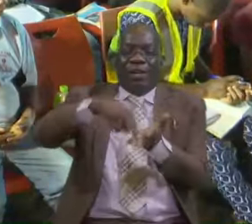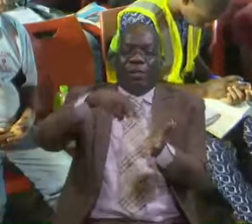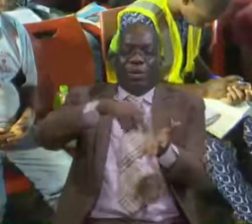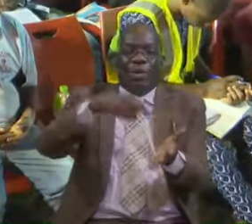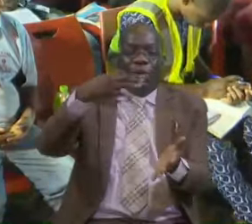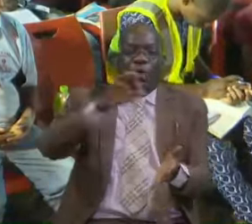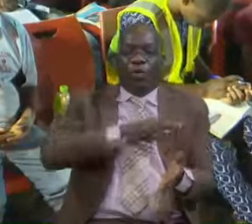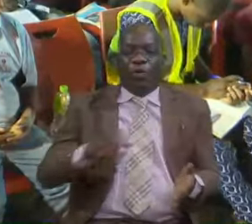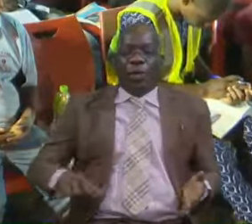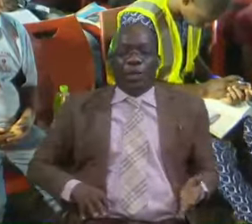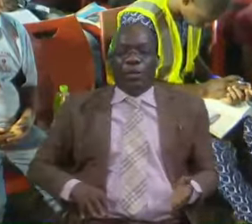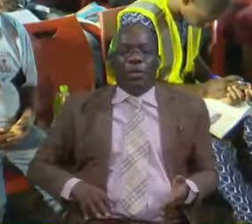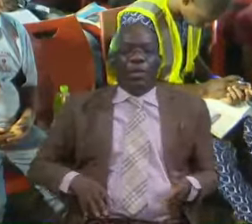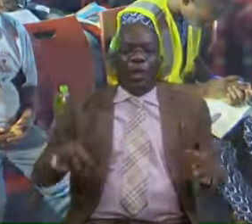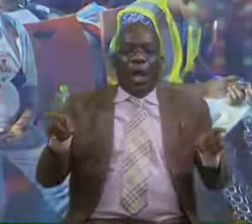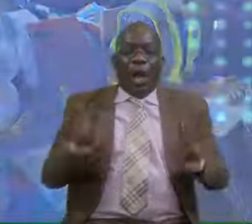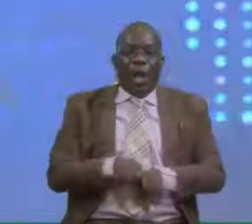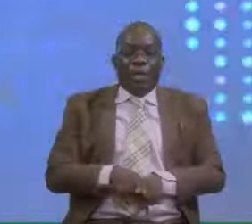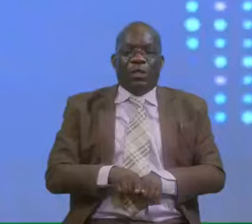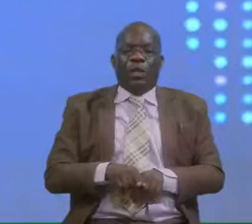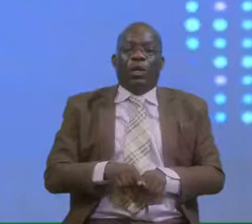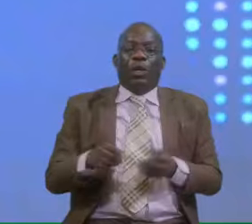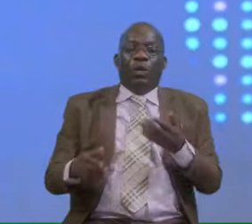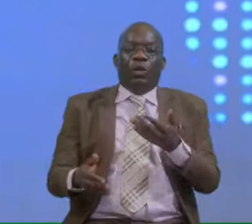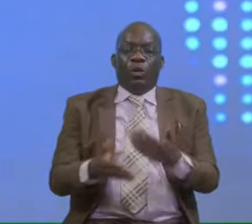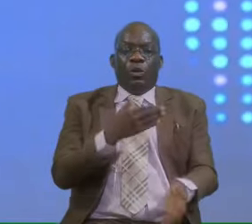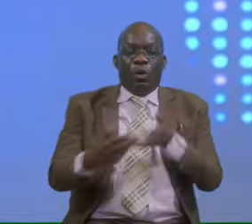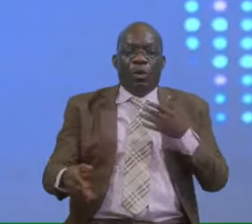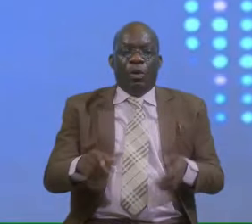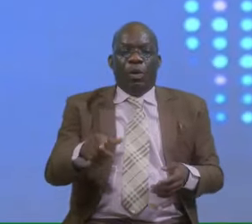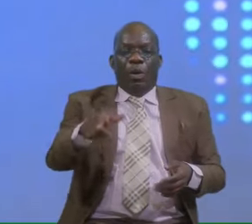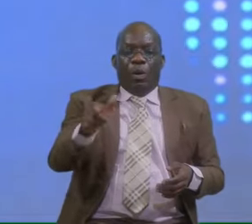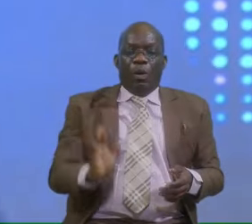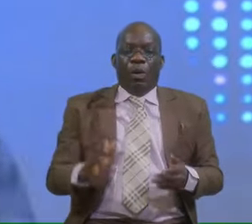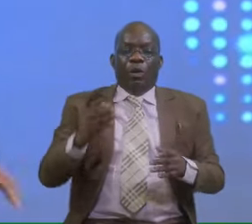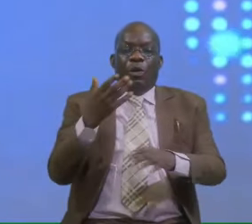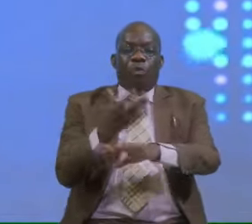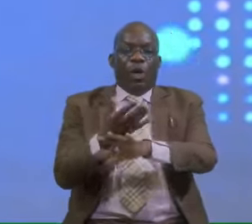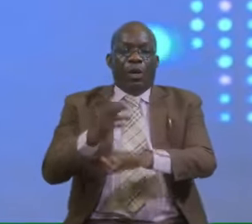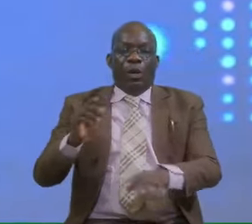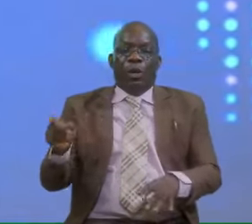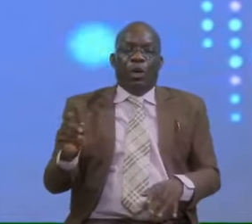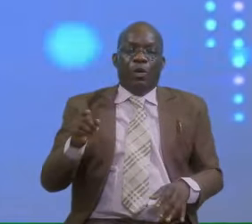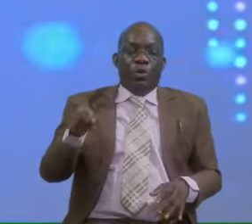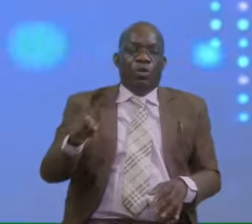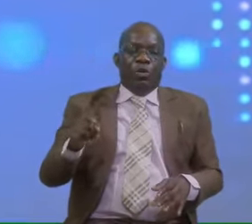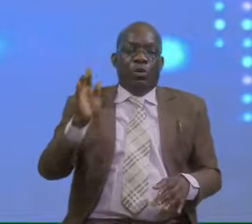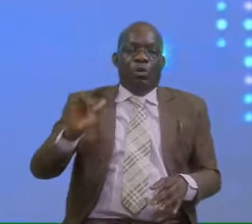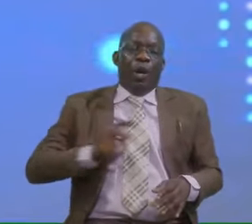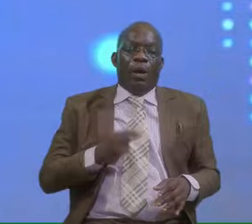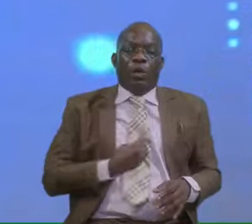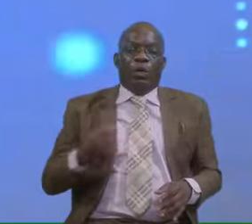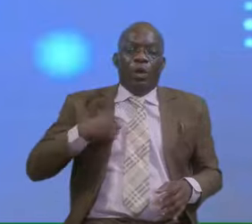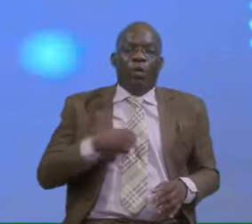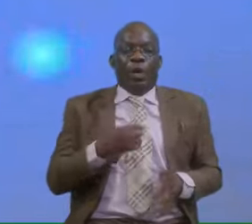though God did beseech you by us, by the preachers. We pray you in Christ's